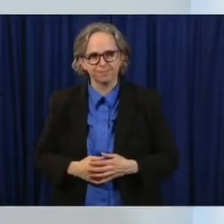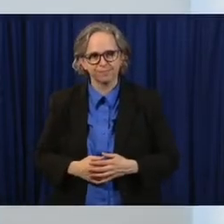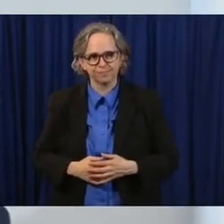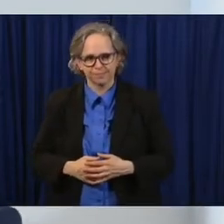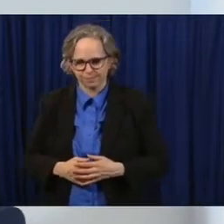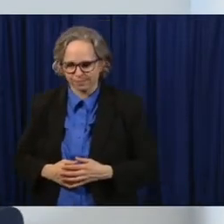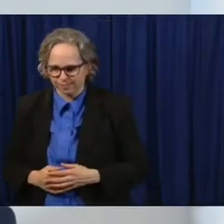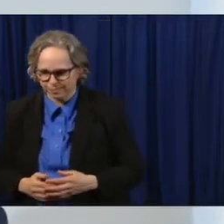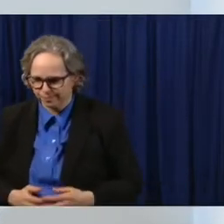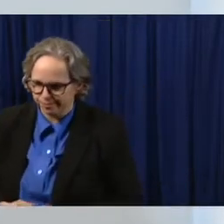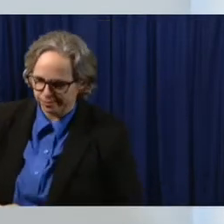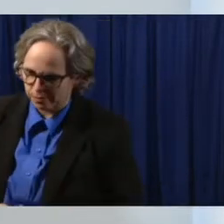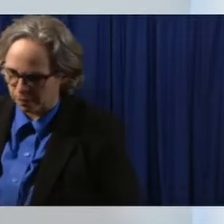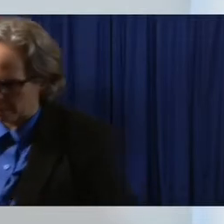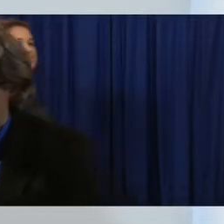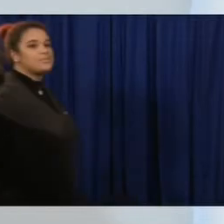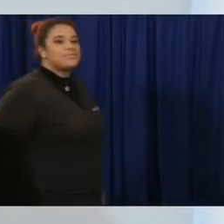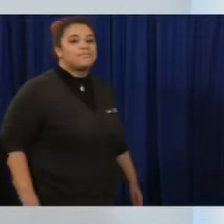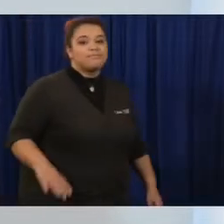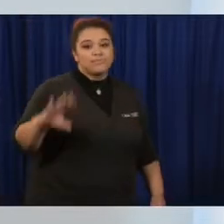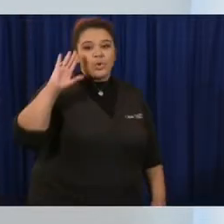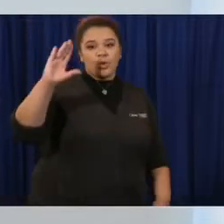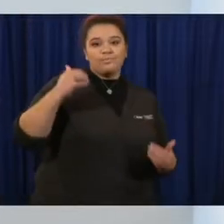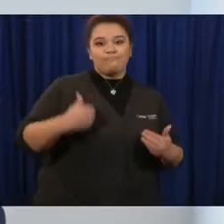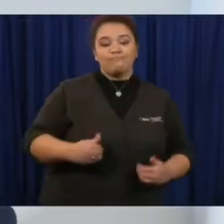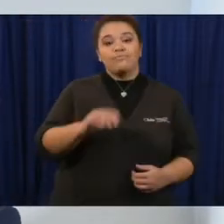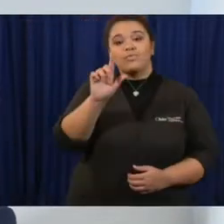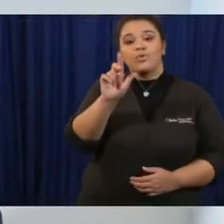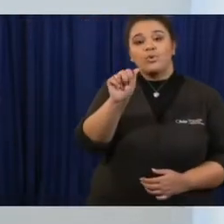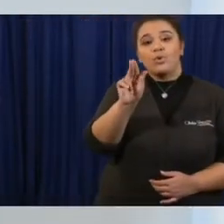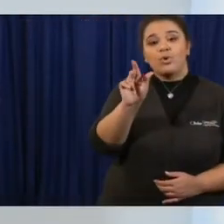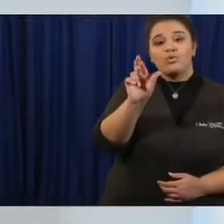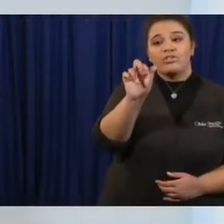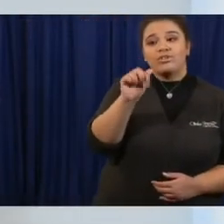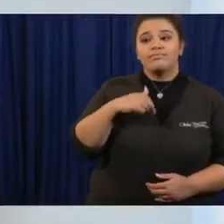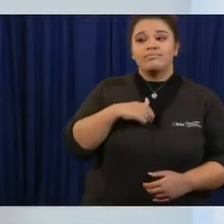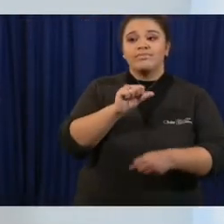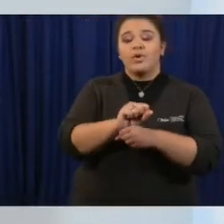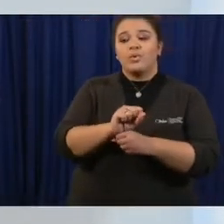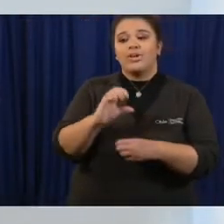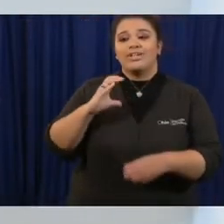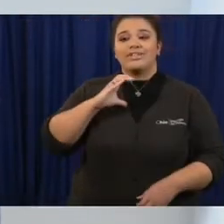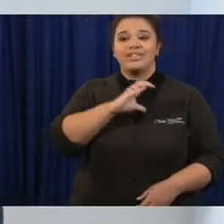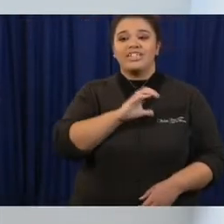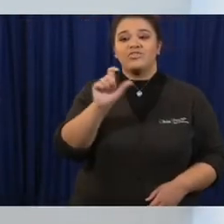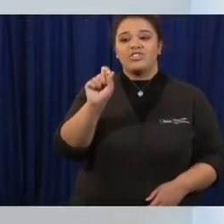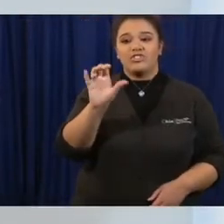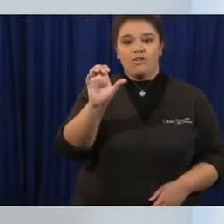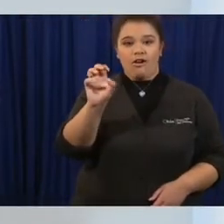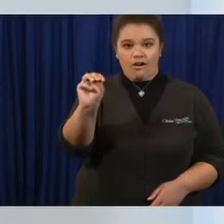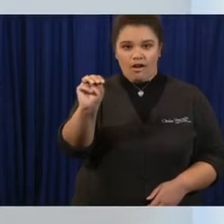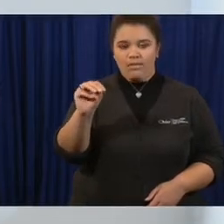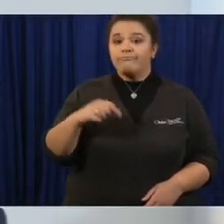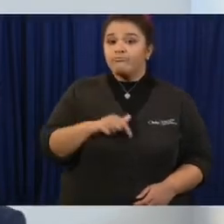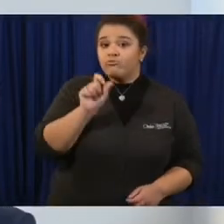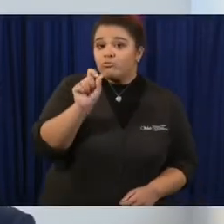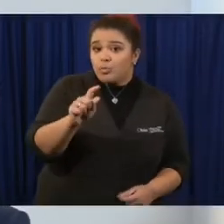Hi, this is Laura from Cleveland.com. My question is about